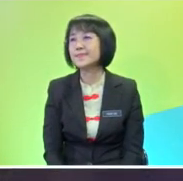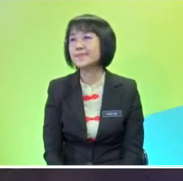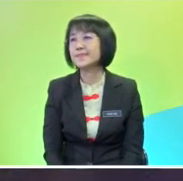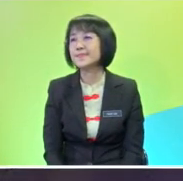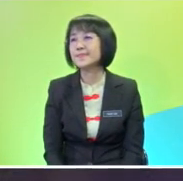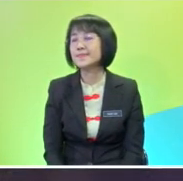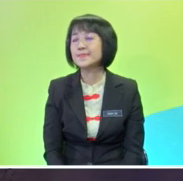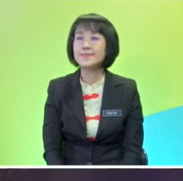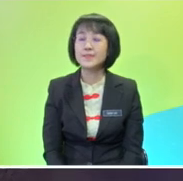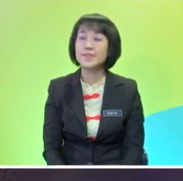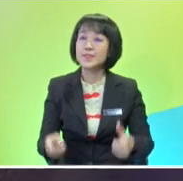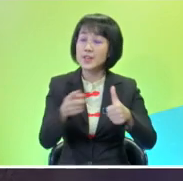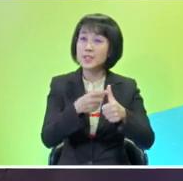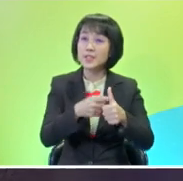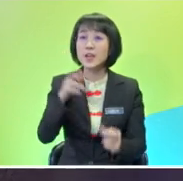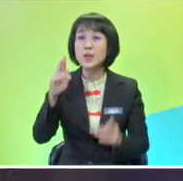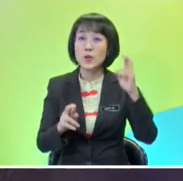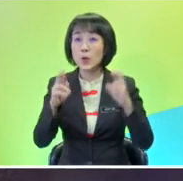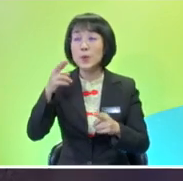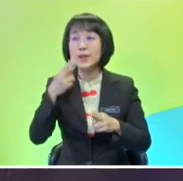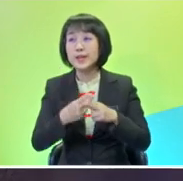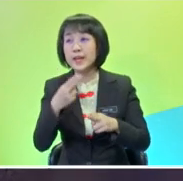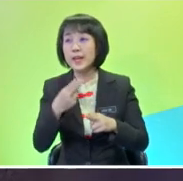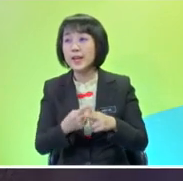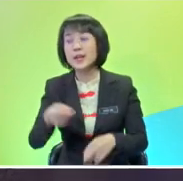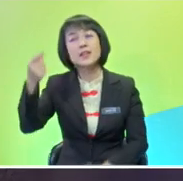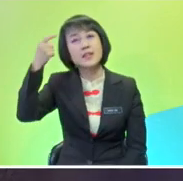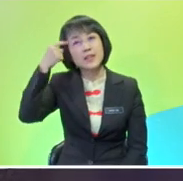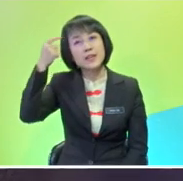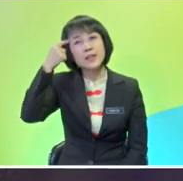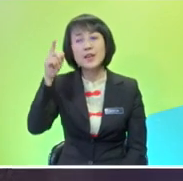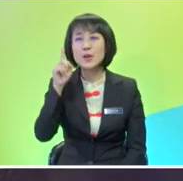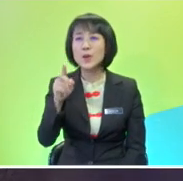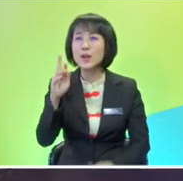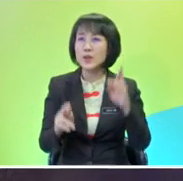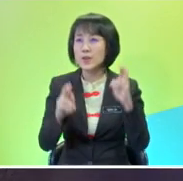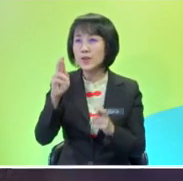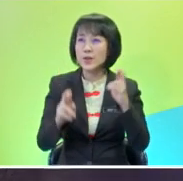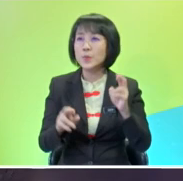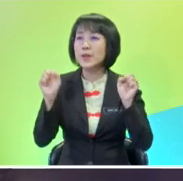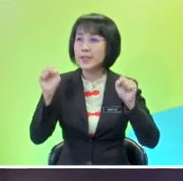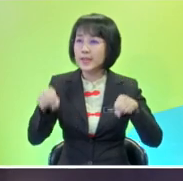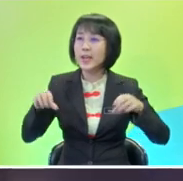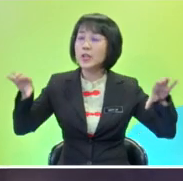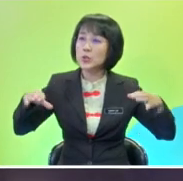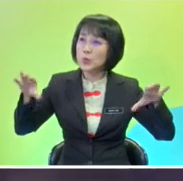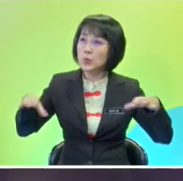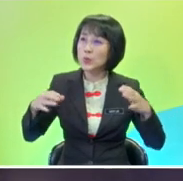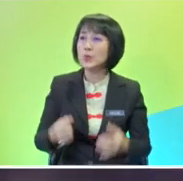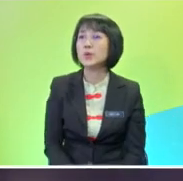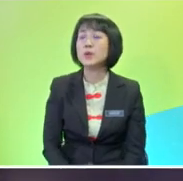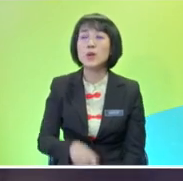a robot name and we need to think of one thing our robot can do. Yes. And one thing our